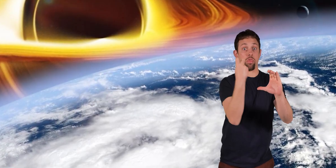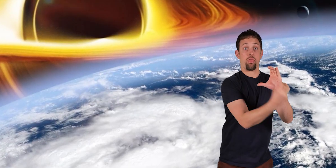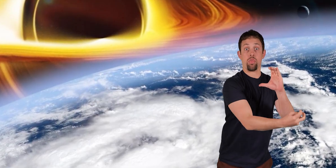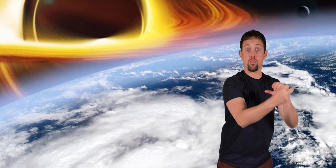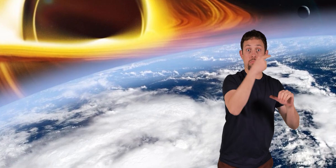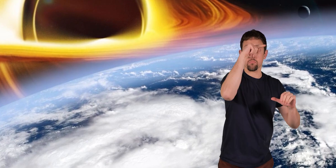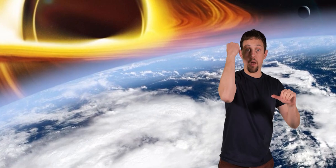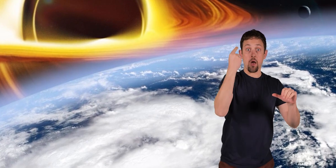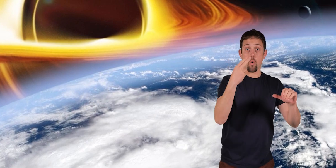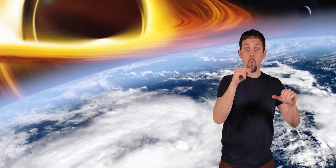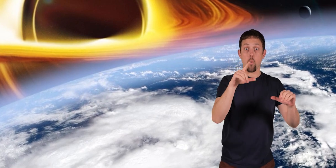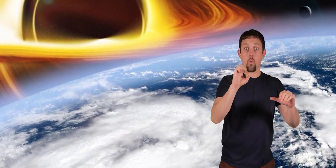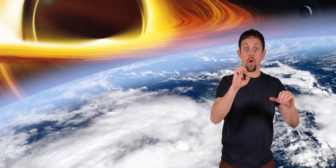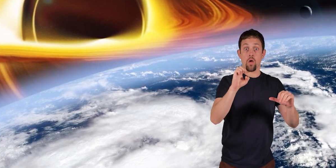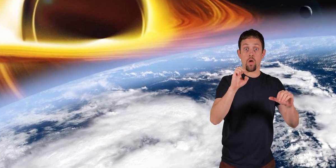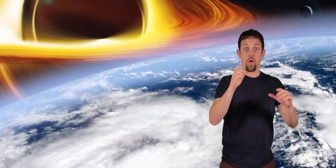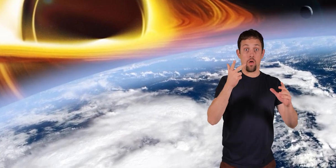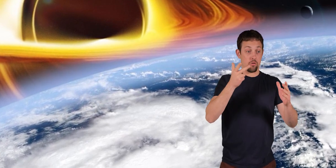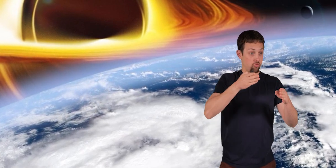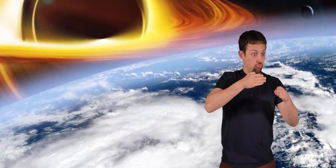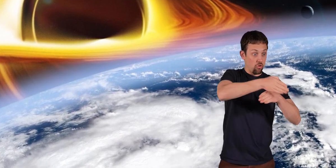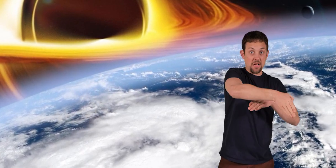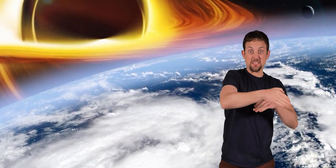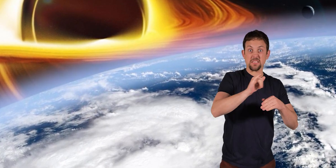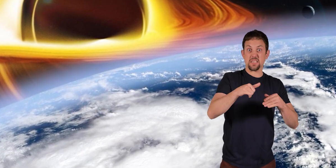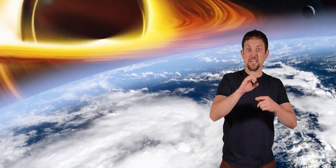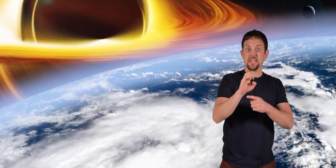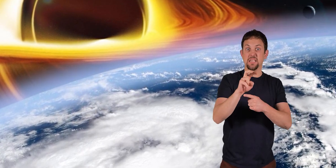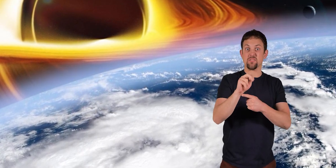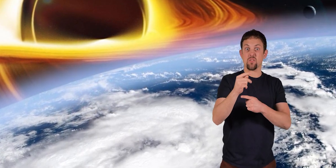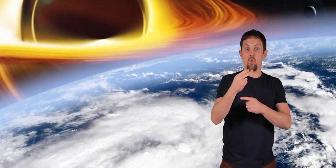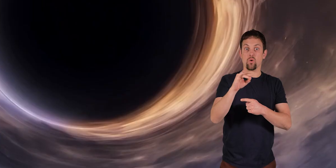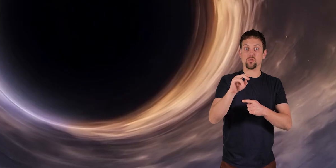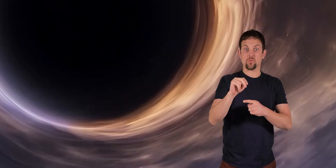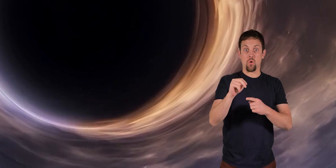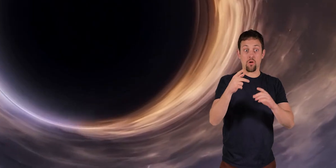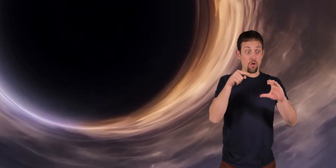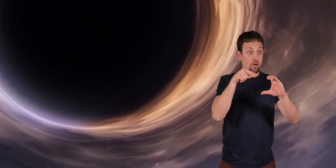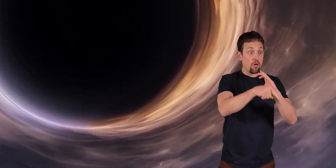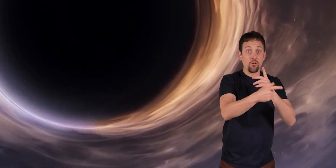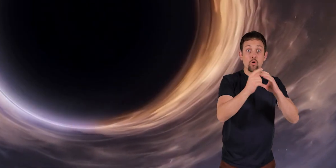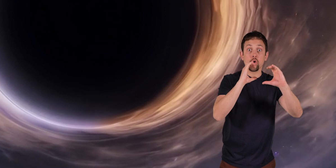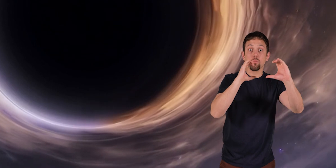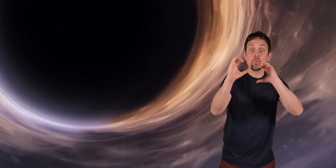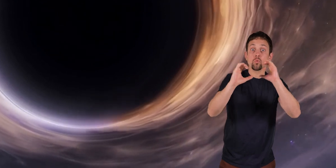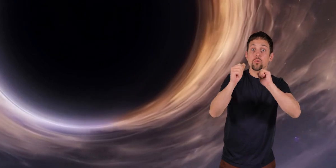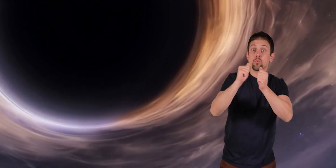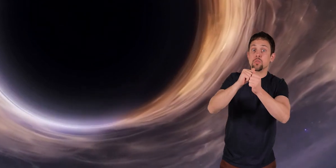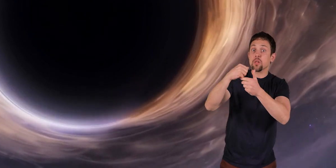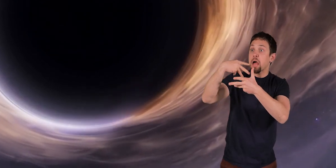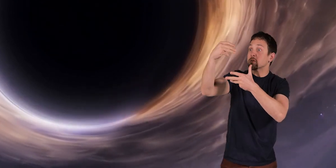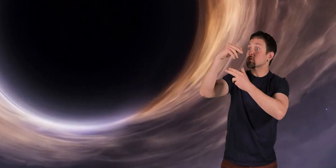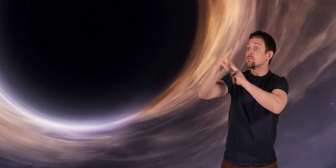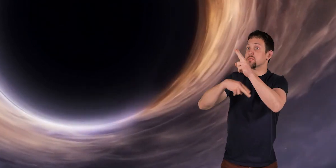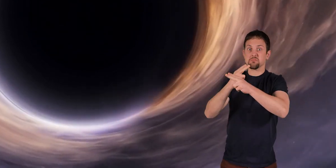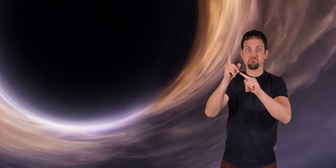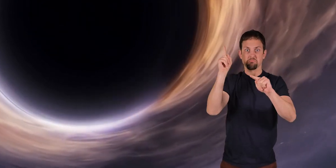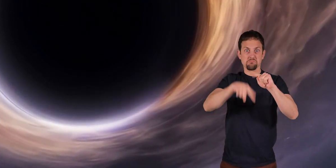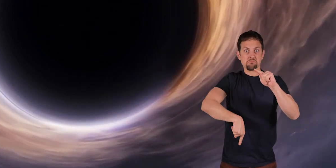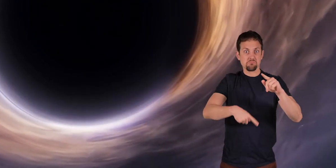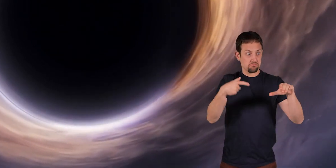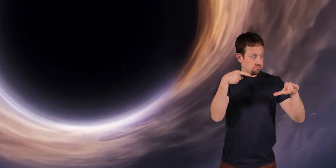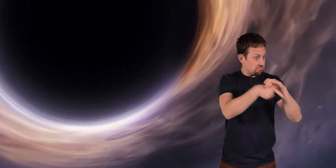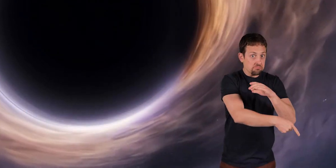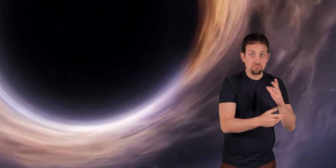able to fall into a black hole and cross the event horizon, you would no longer be able to communicate with the